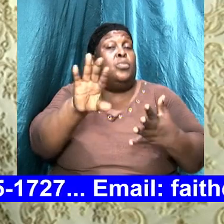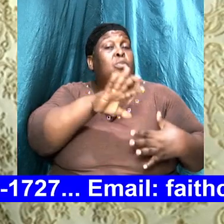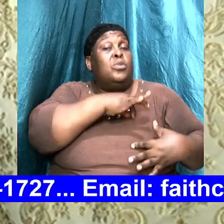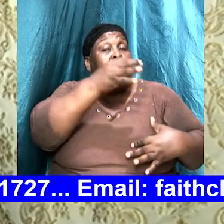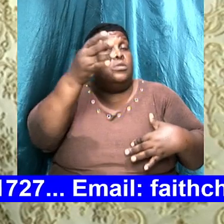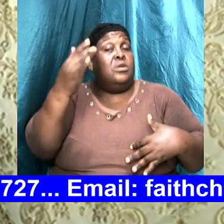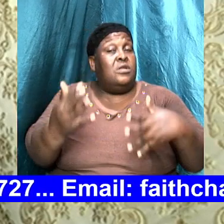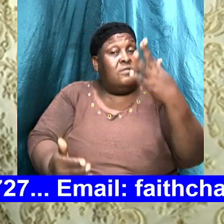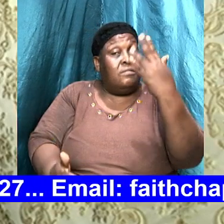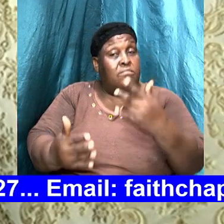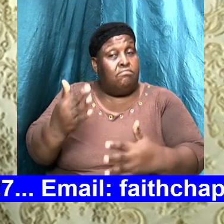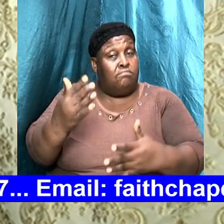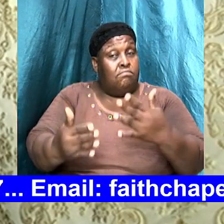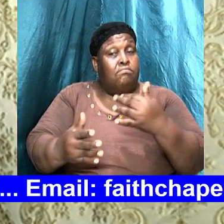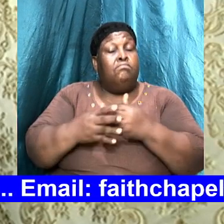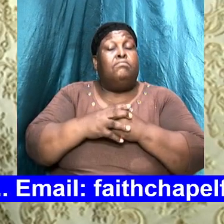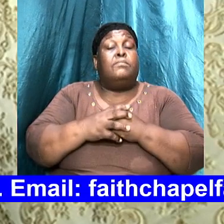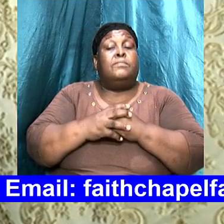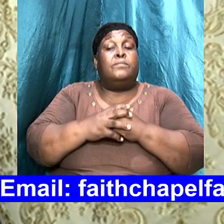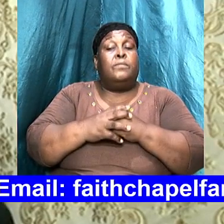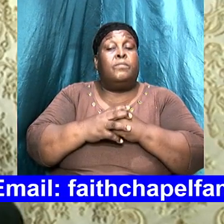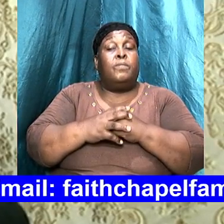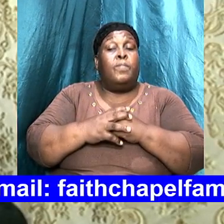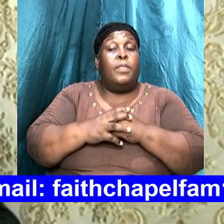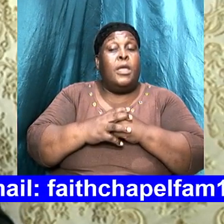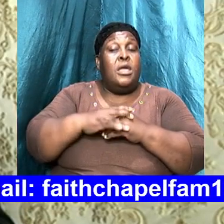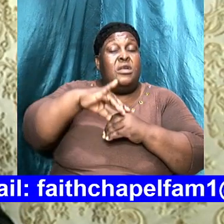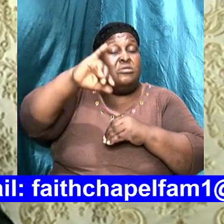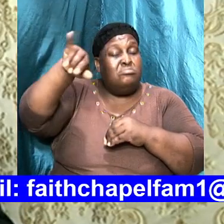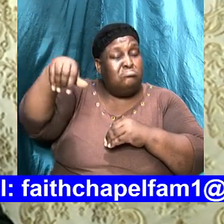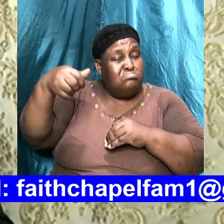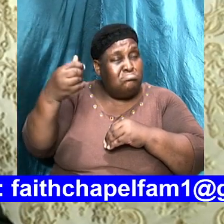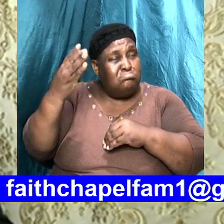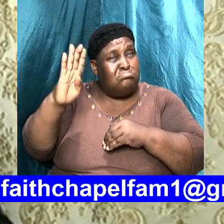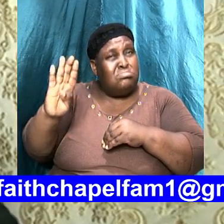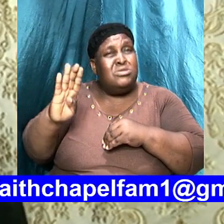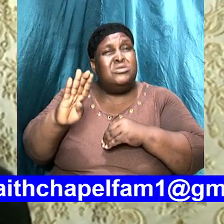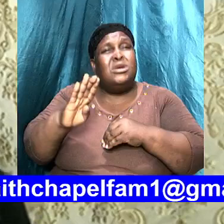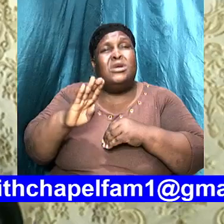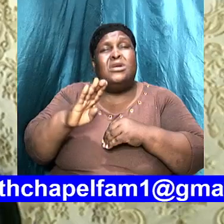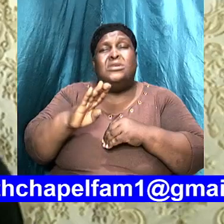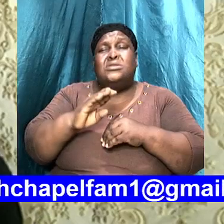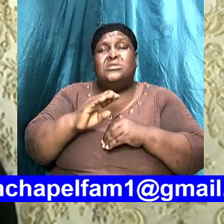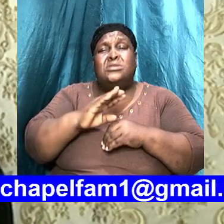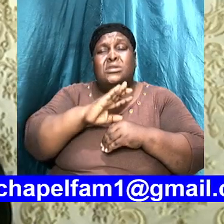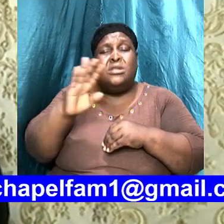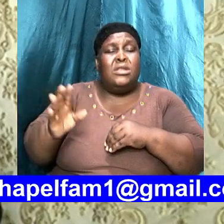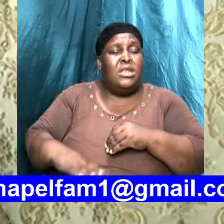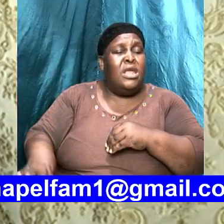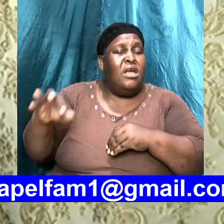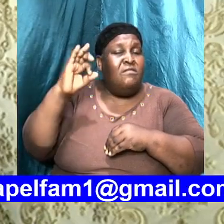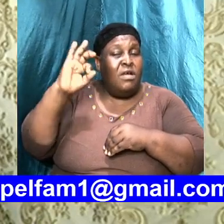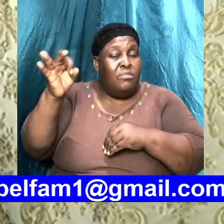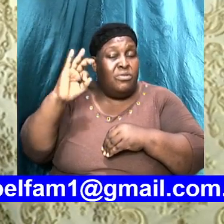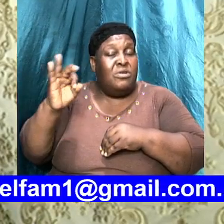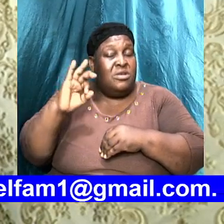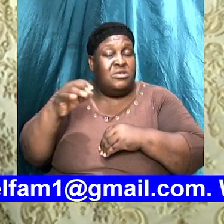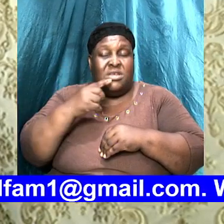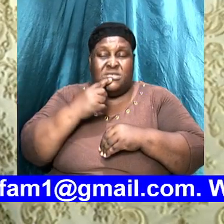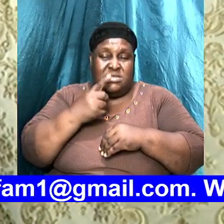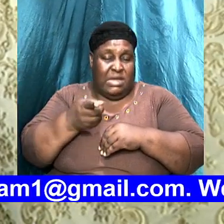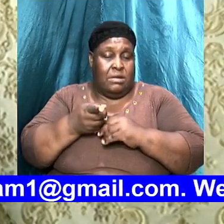with fire John did not preach and this is a point to note John did not preach that look here